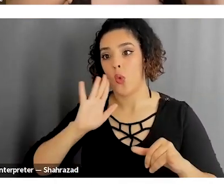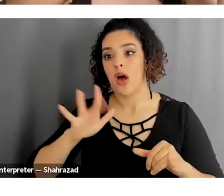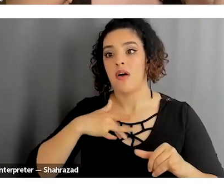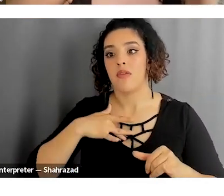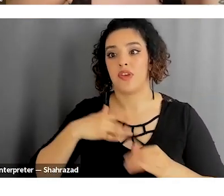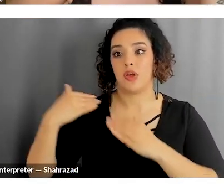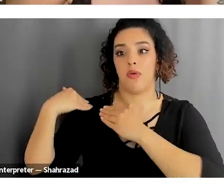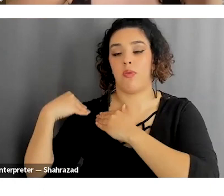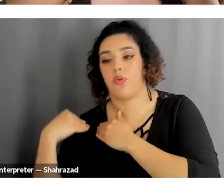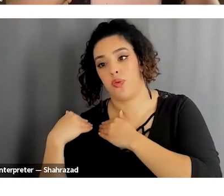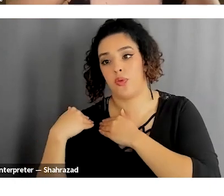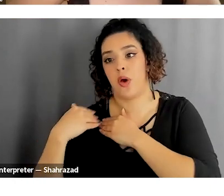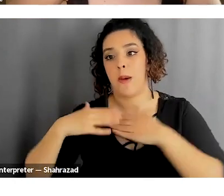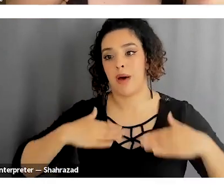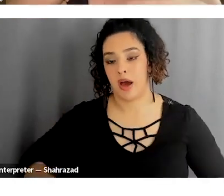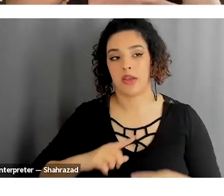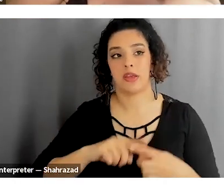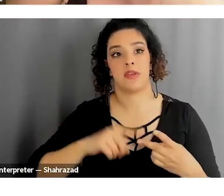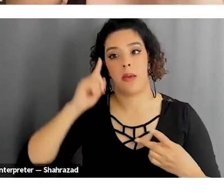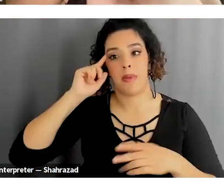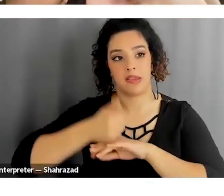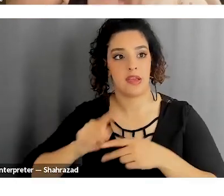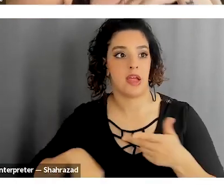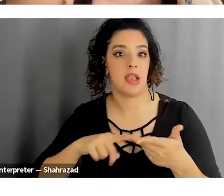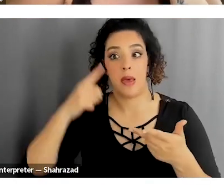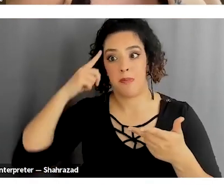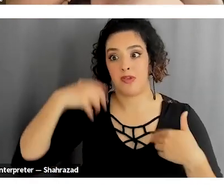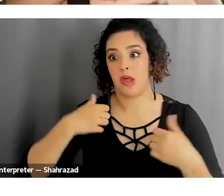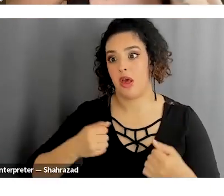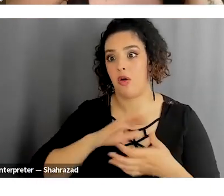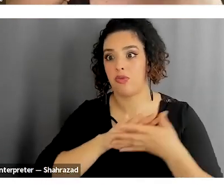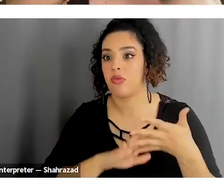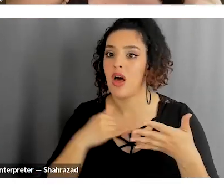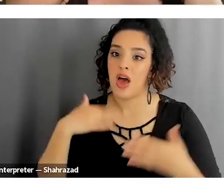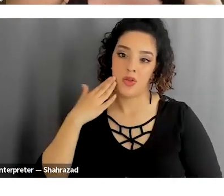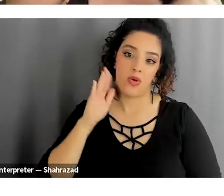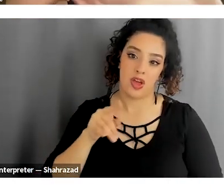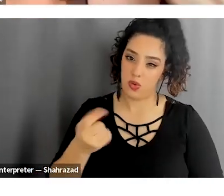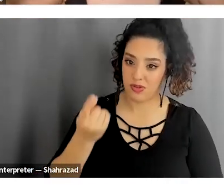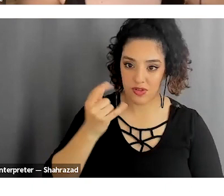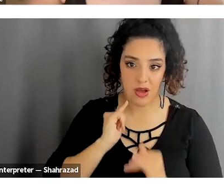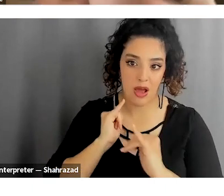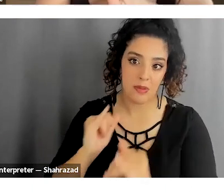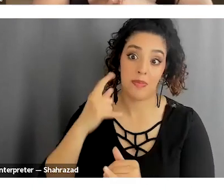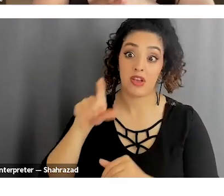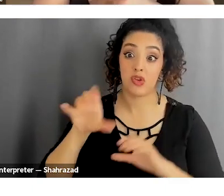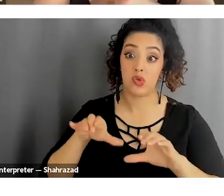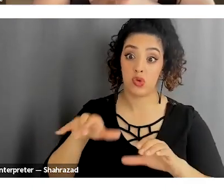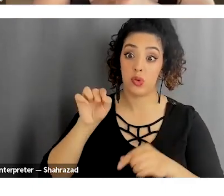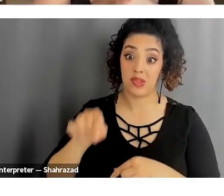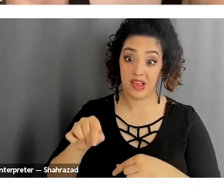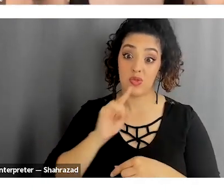mindset, on our mental health. Like, I know you know what I'm talking about, because to do this, you deserve like all